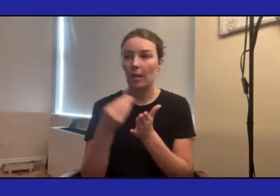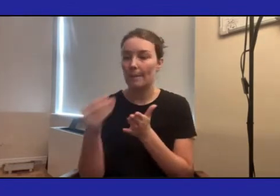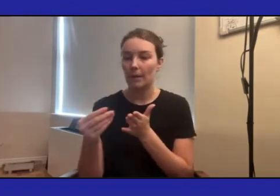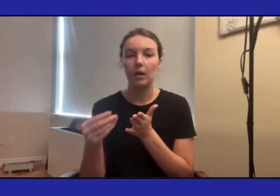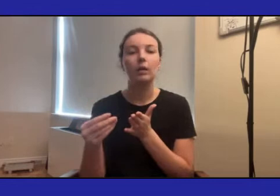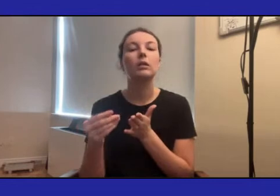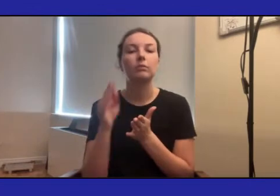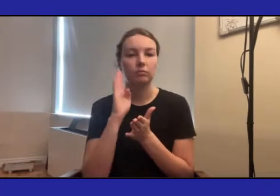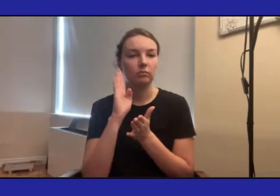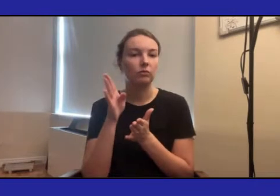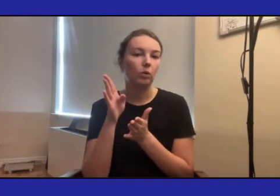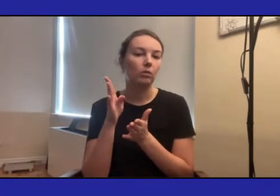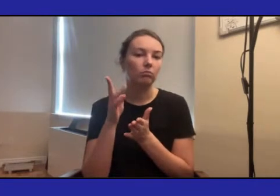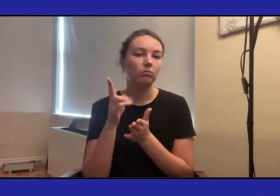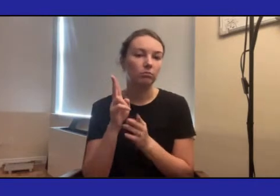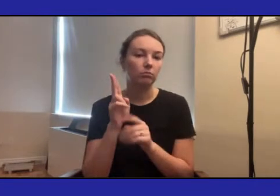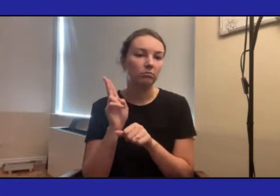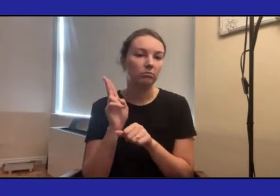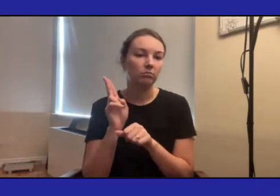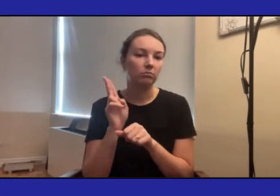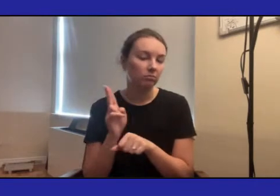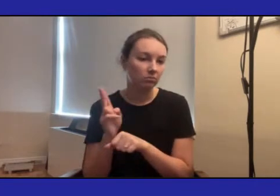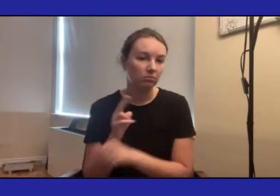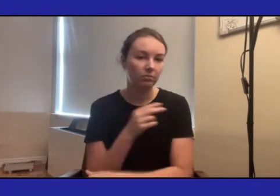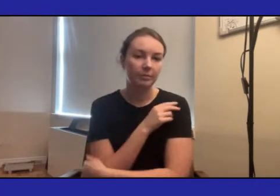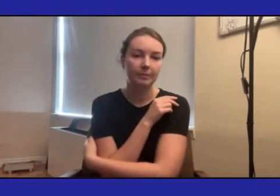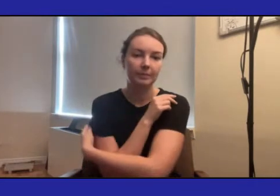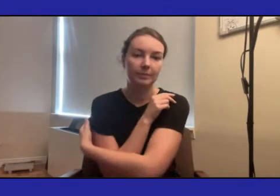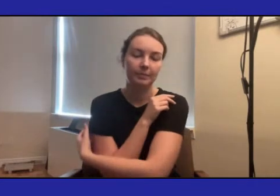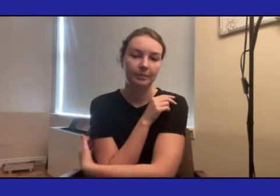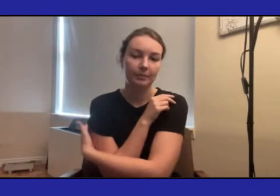last slide is the resolution again. So happy to take any questions.